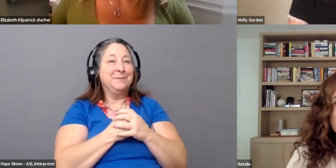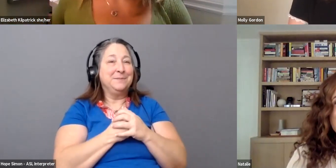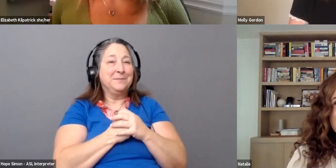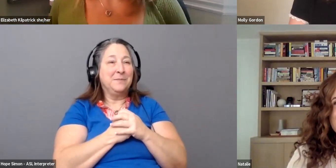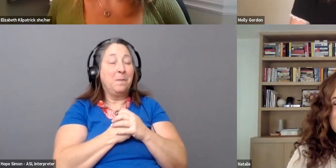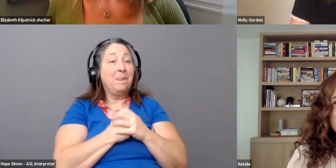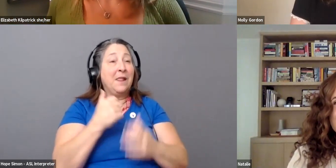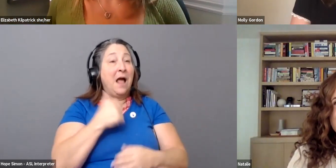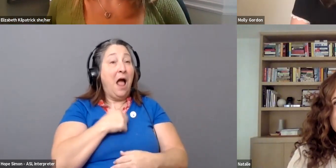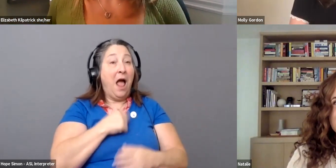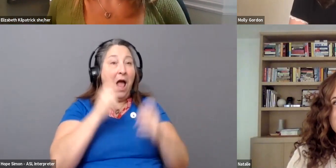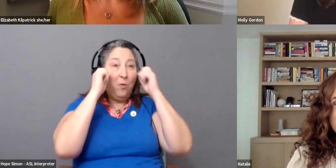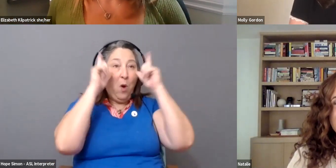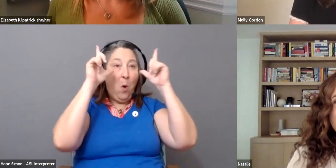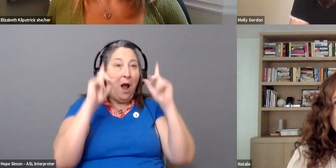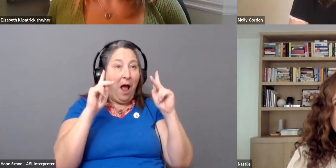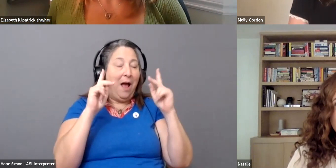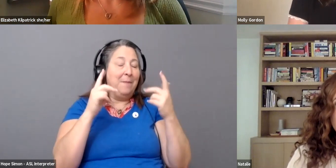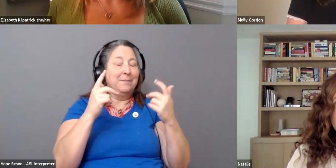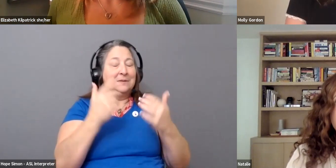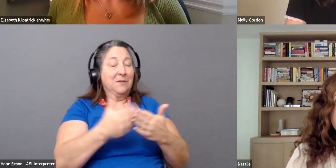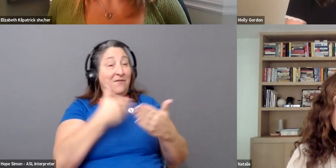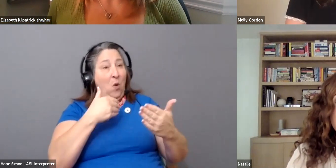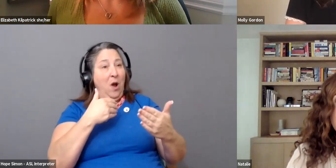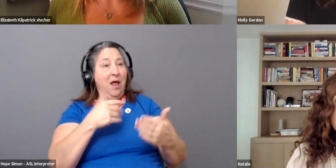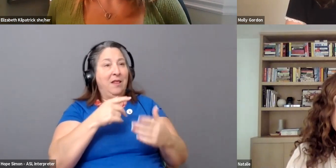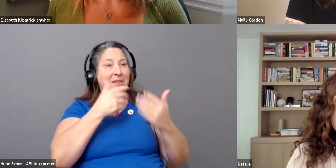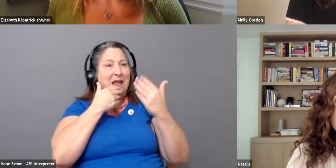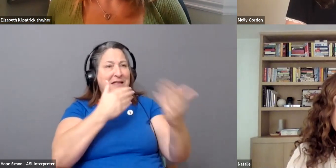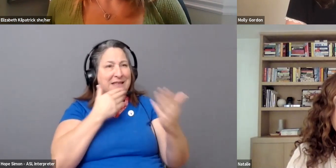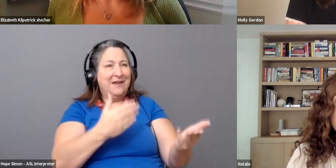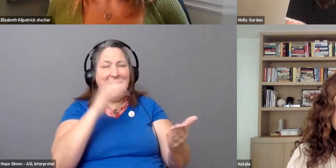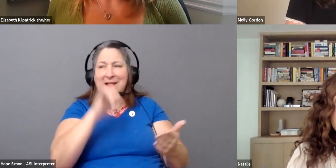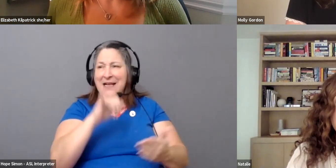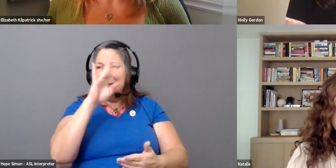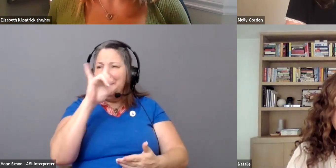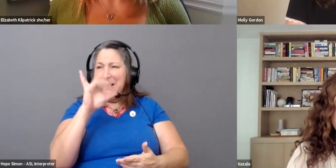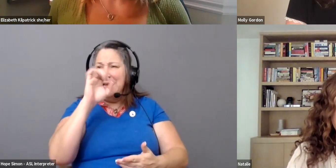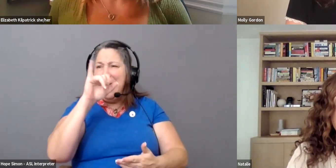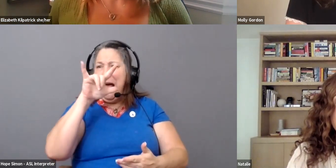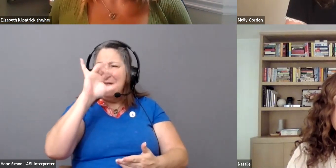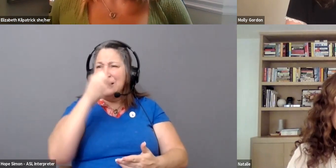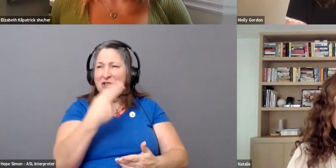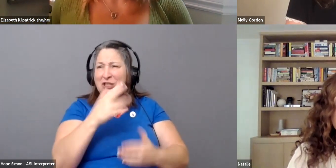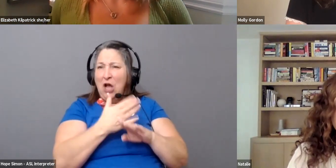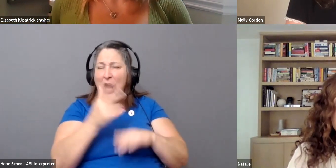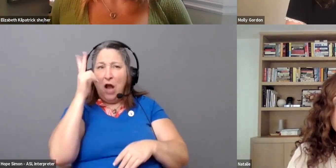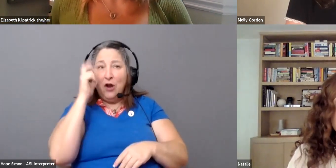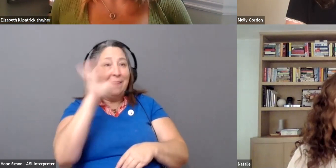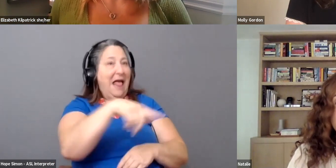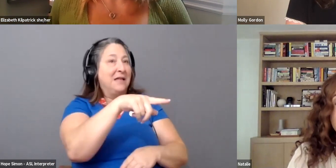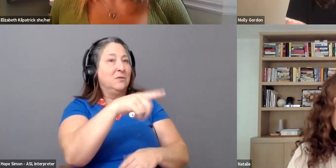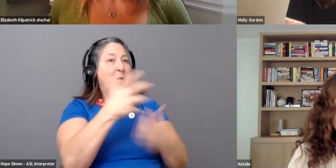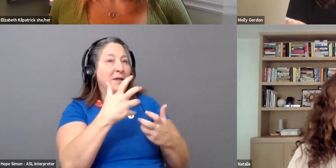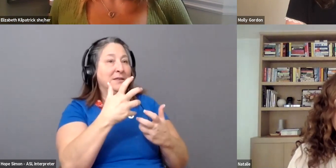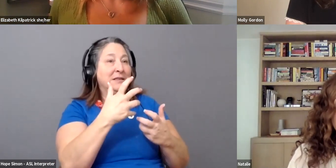I woke up, and it was just before Thanksgiving, and I heard this Billie Eilish song, and I was like, that's it. And I called Melanie, and she was like,